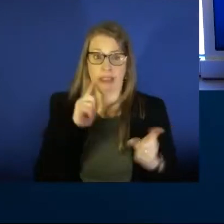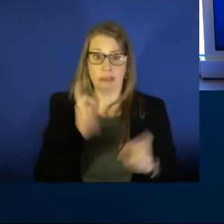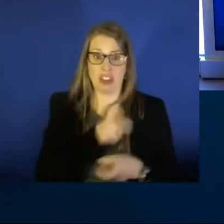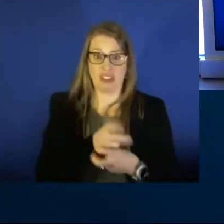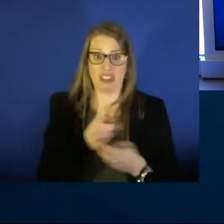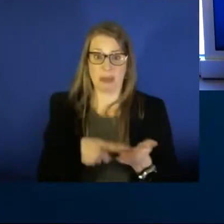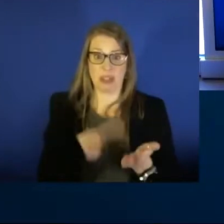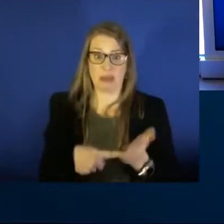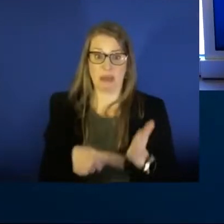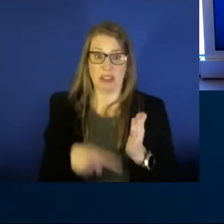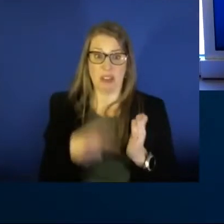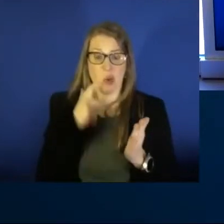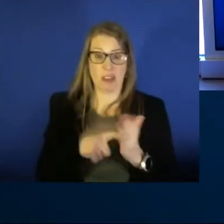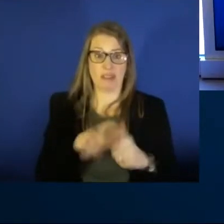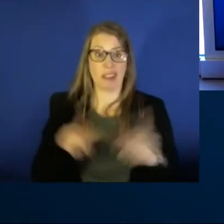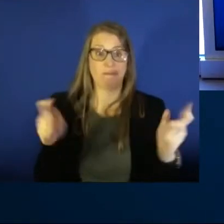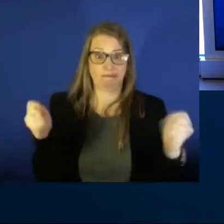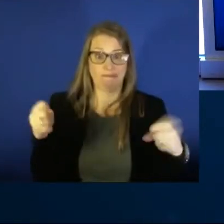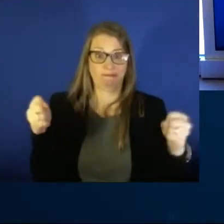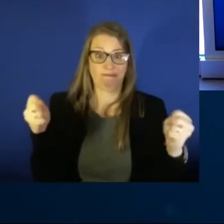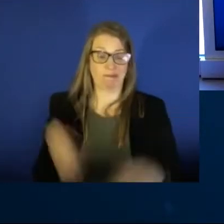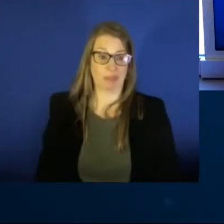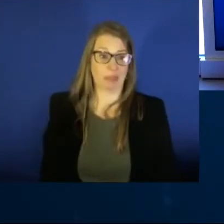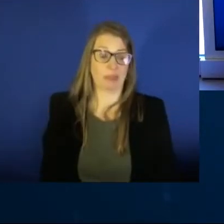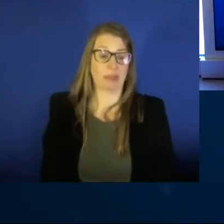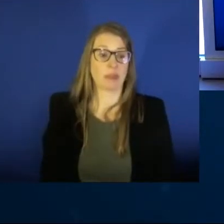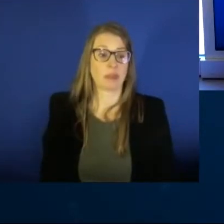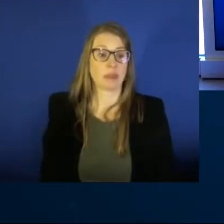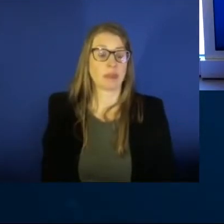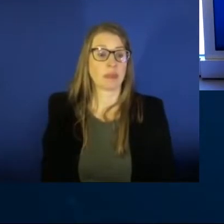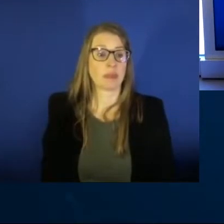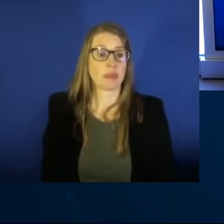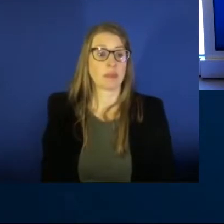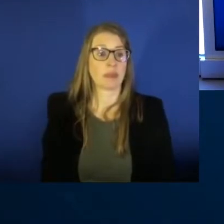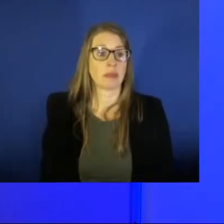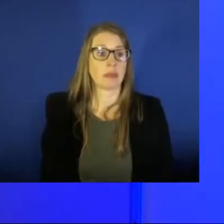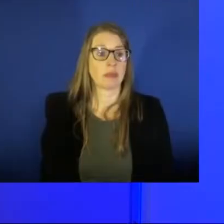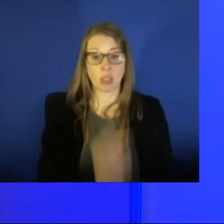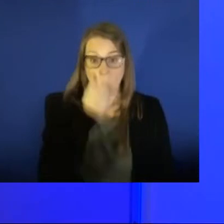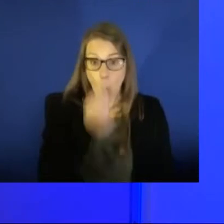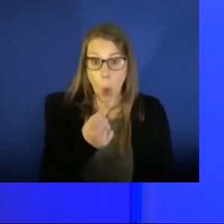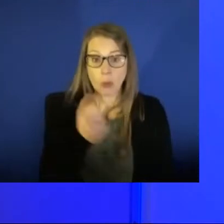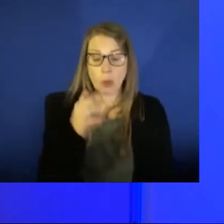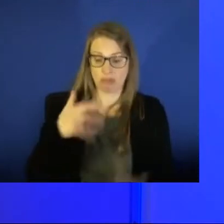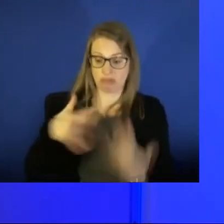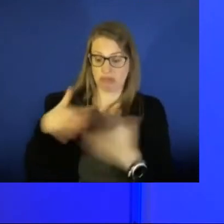Correct. Again, and you know, if cold, maybe you've been around somebody ill and then you become ill with it,